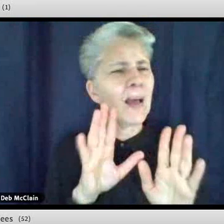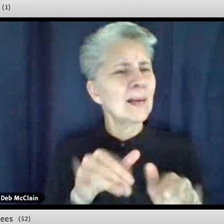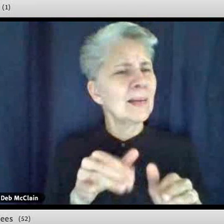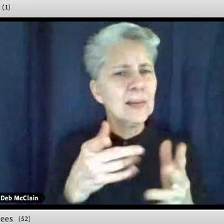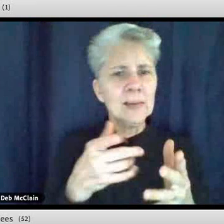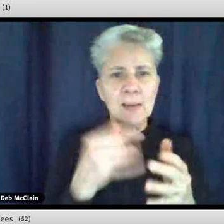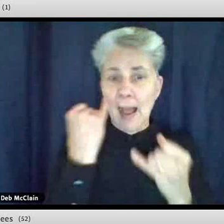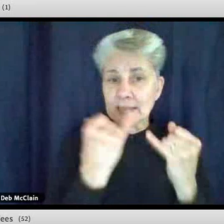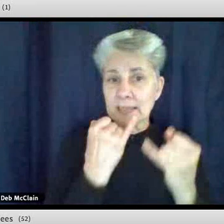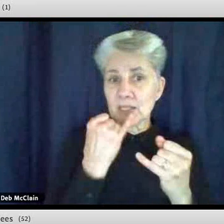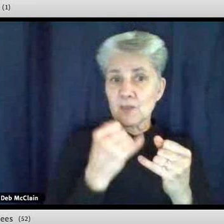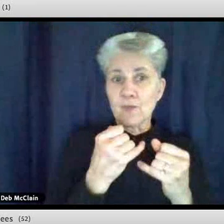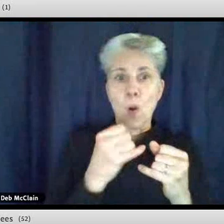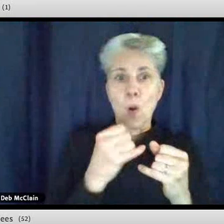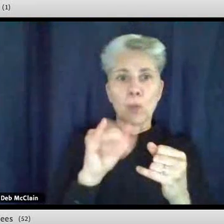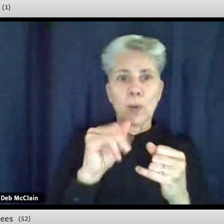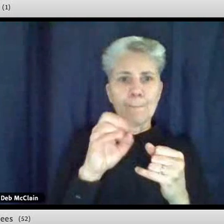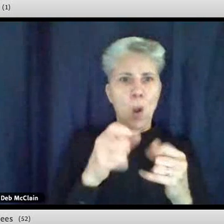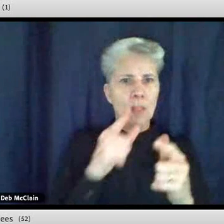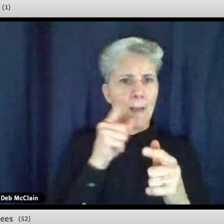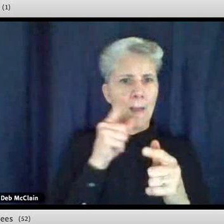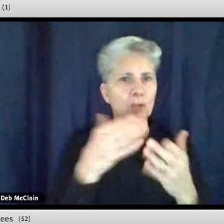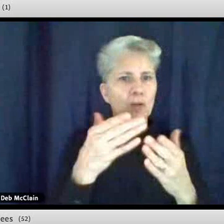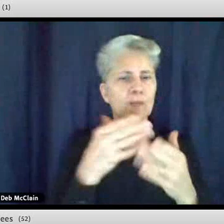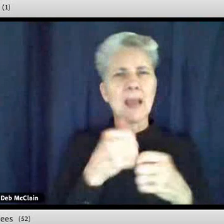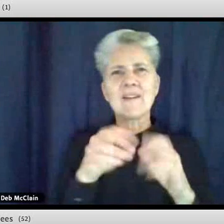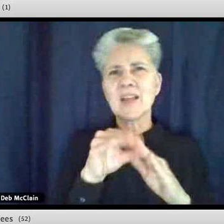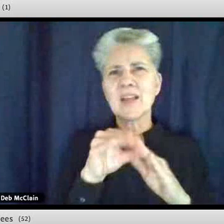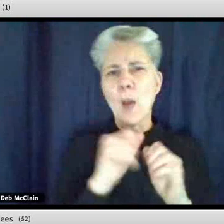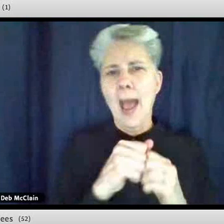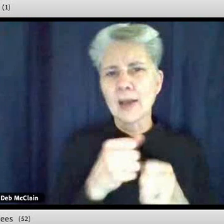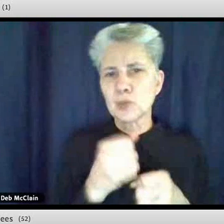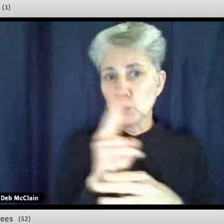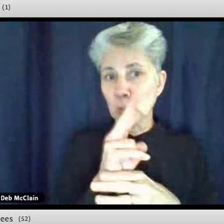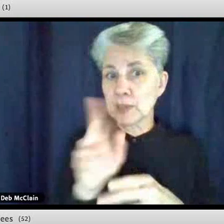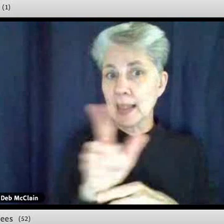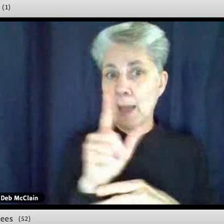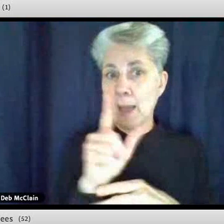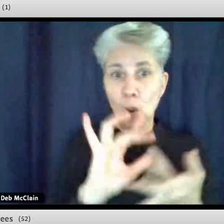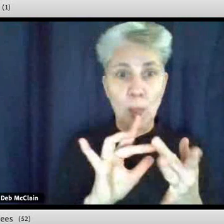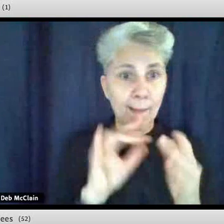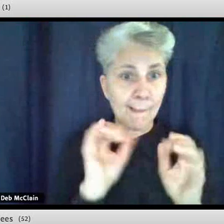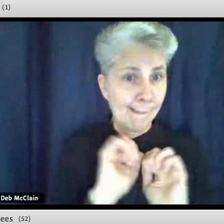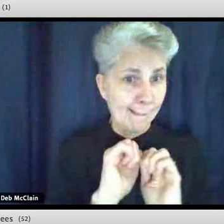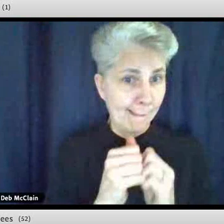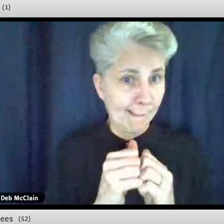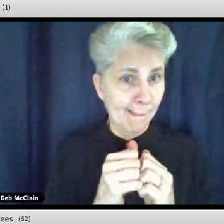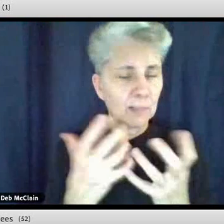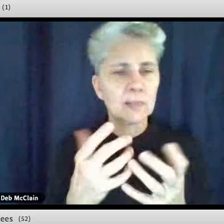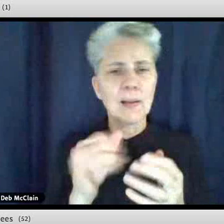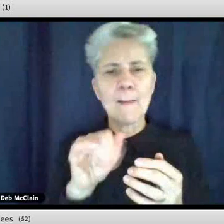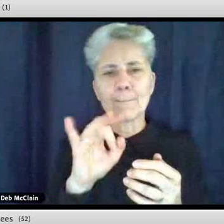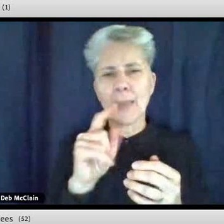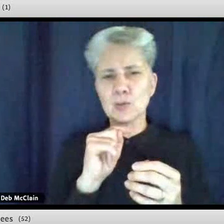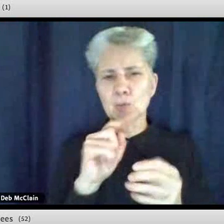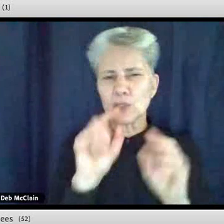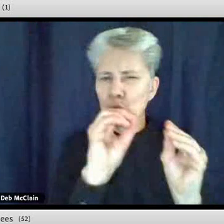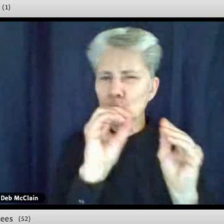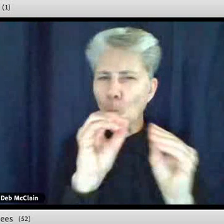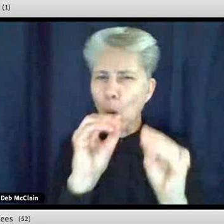I'm going to show you in a minute. But hey, ideas for remote library services. Make a video about how to access the library.